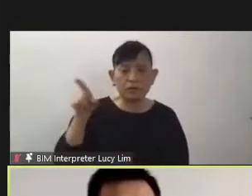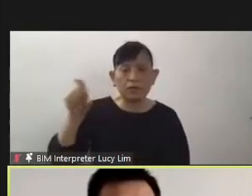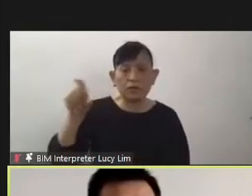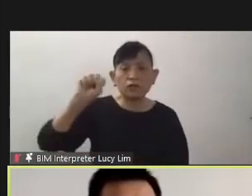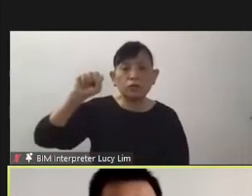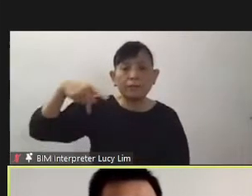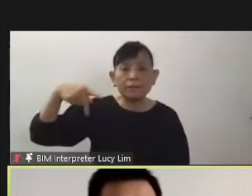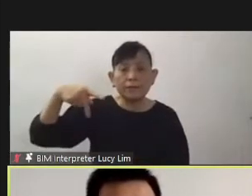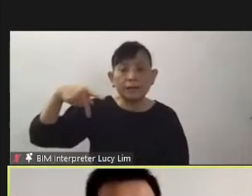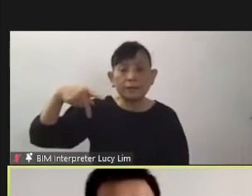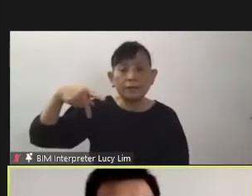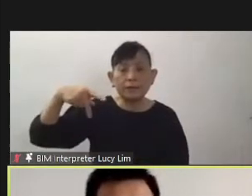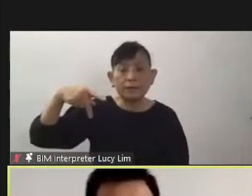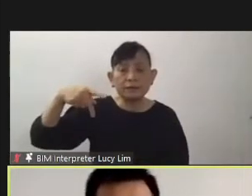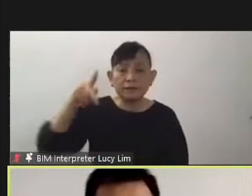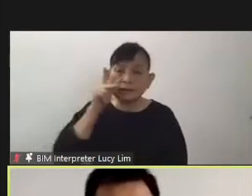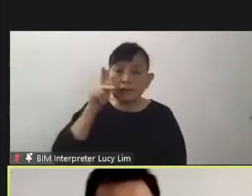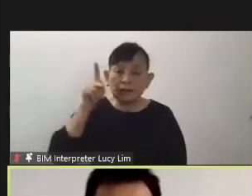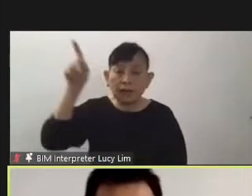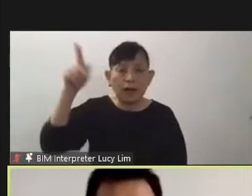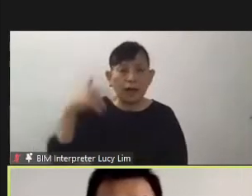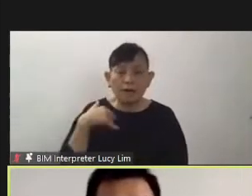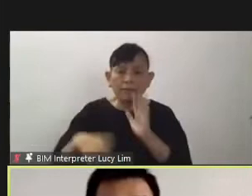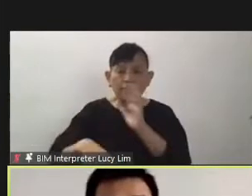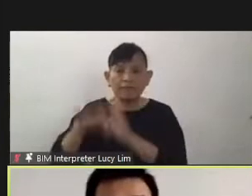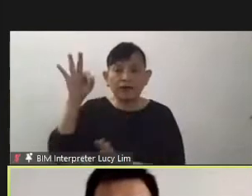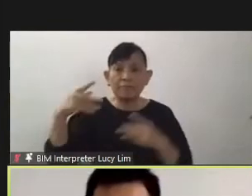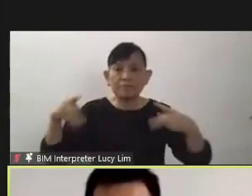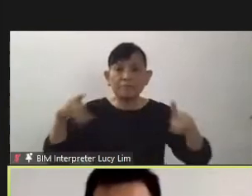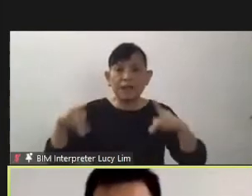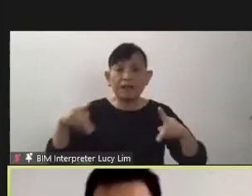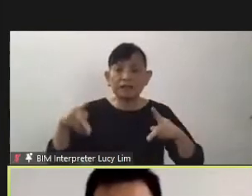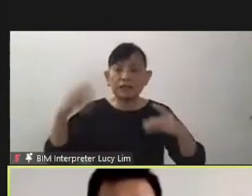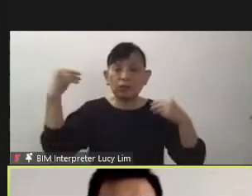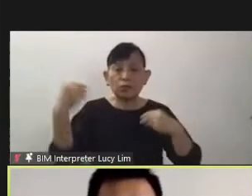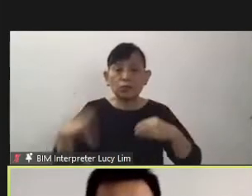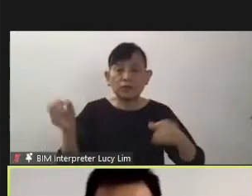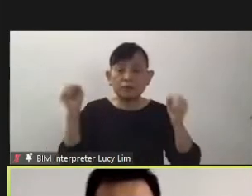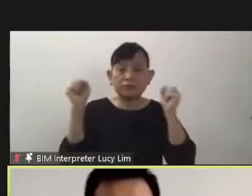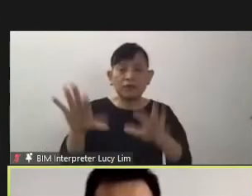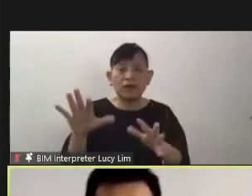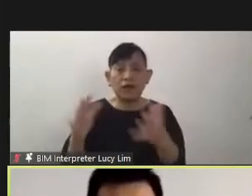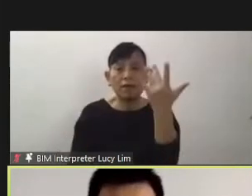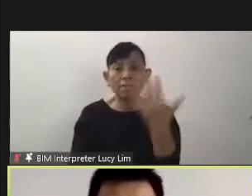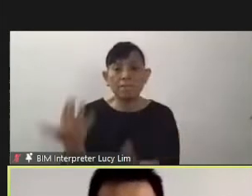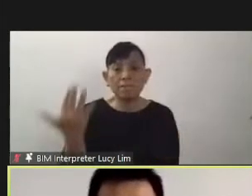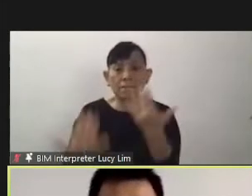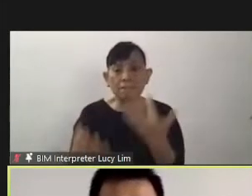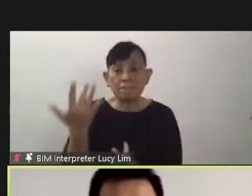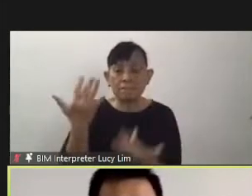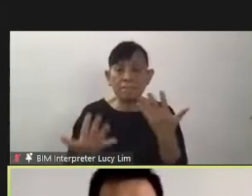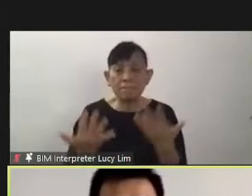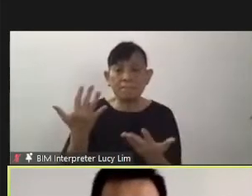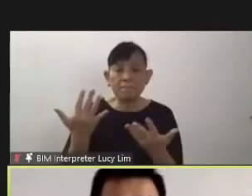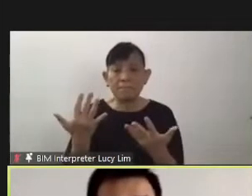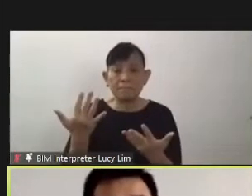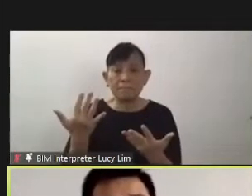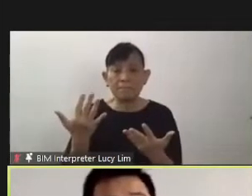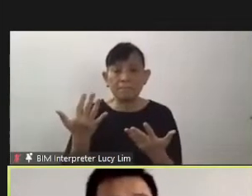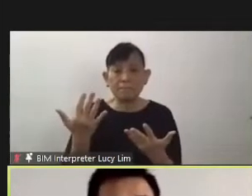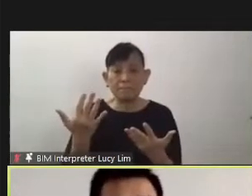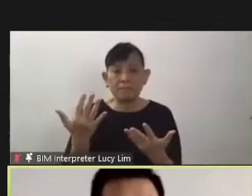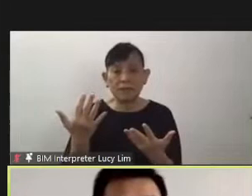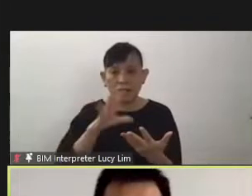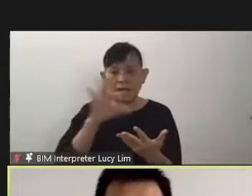Petani, we found lots of plastic waste that were just dumped and they were just burned it. They would just dump it in an abandoned